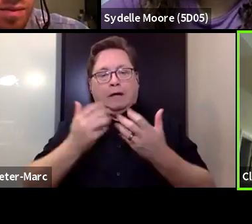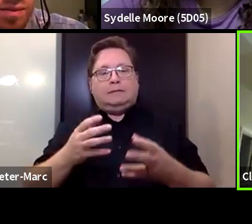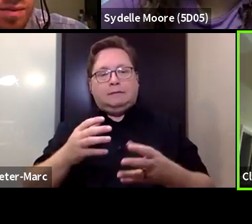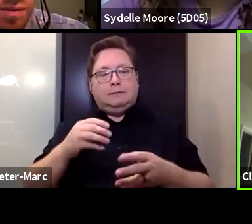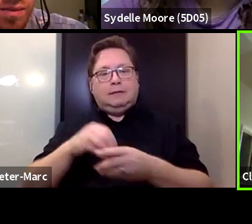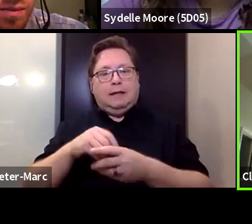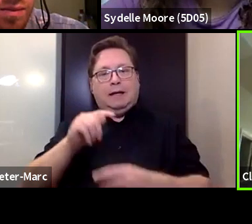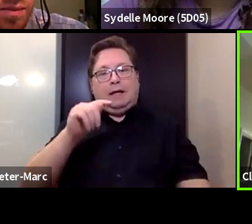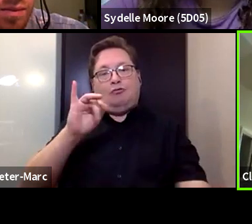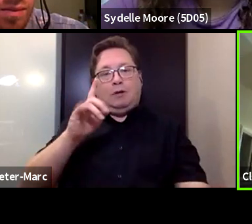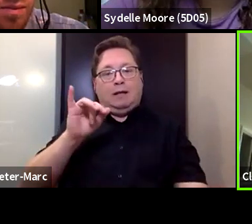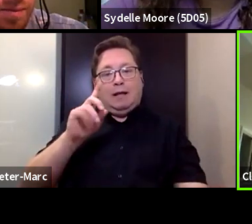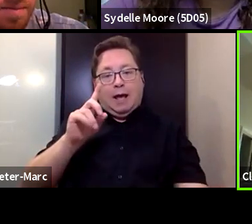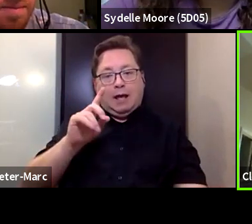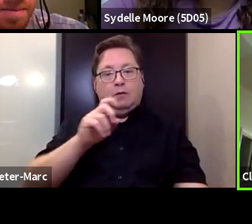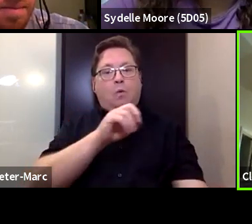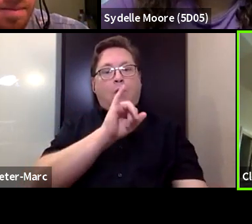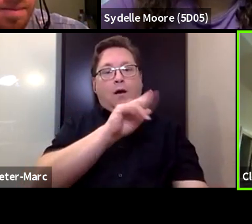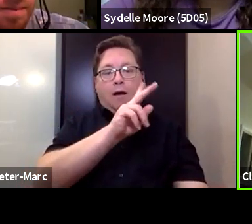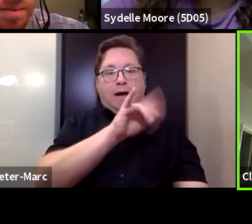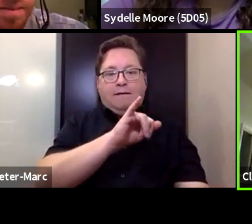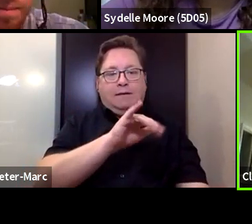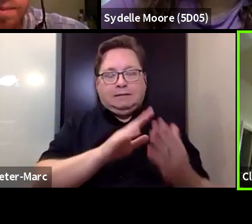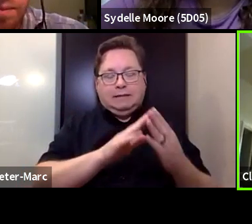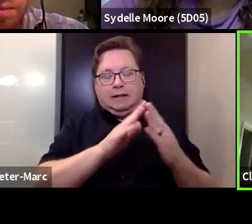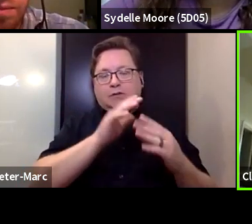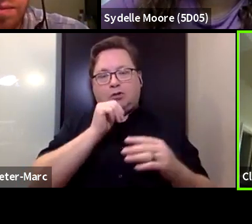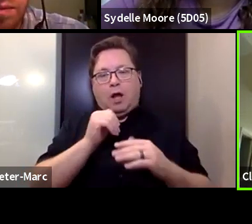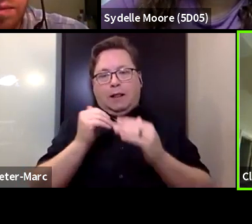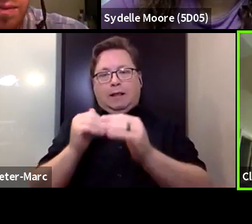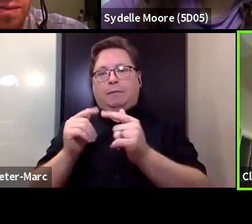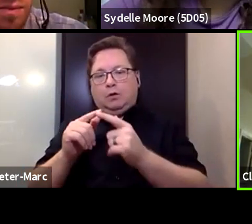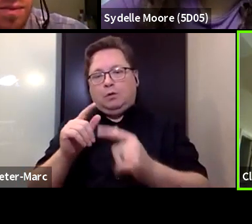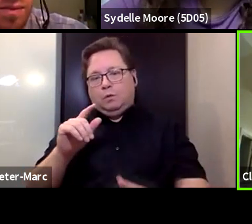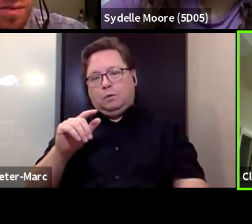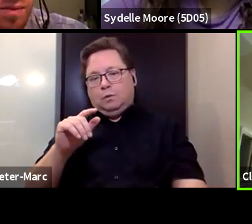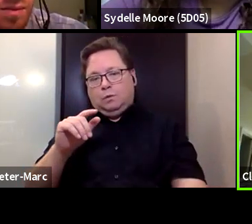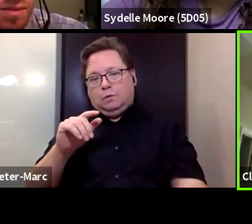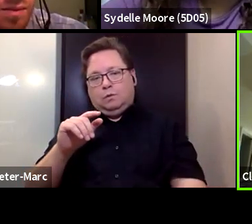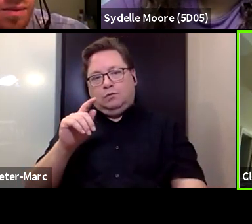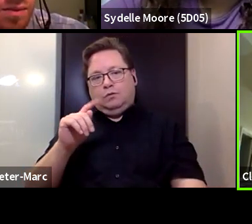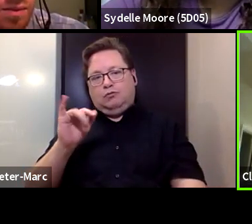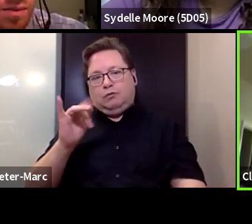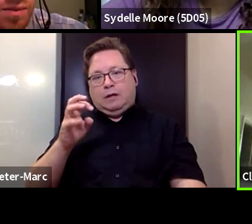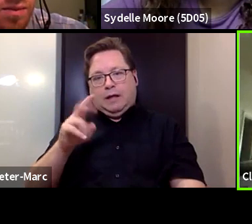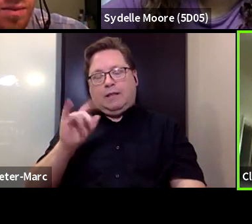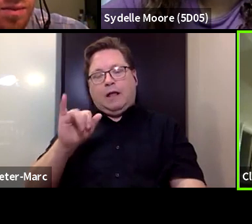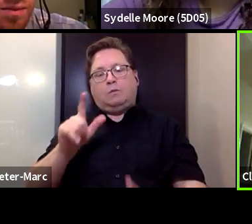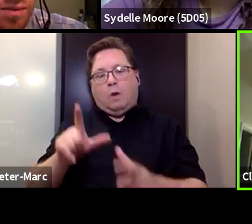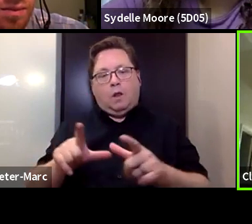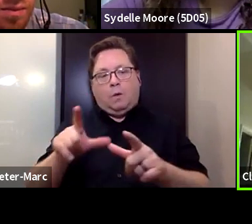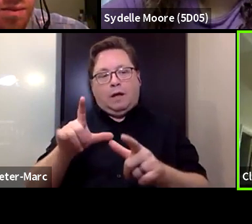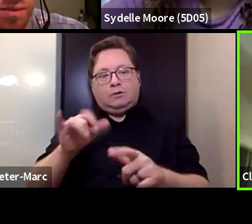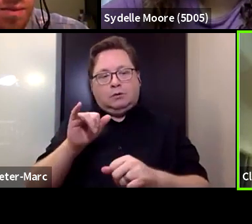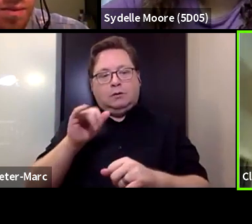or Ivy City. It's not limited to Trinidad residents, whoever want to come to the church. That's one location every